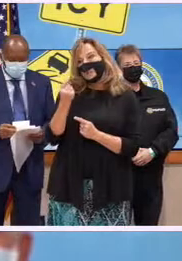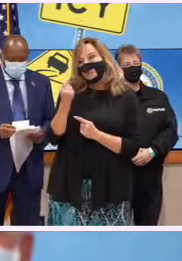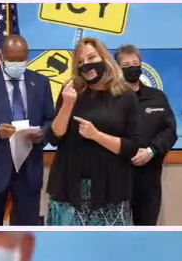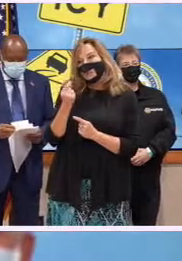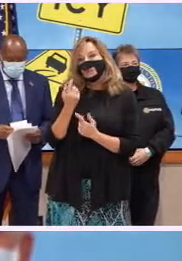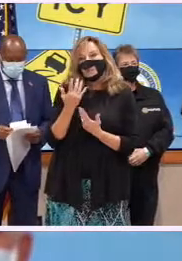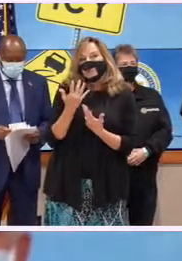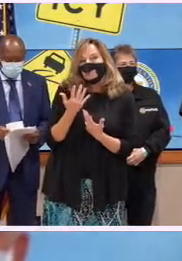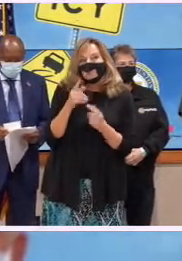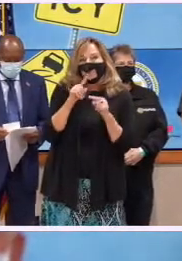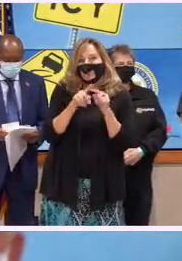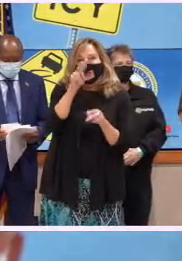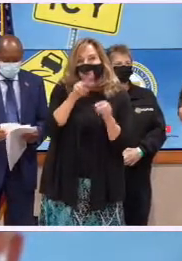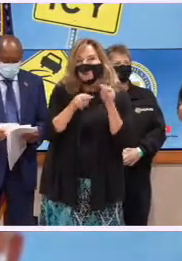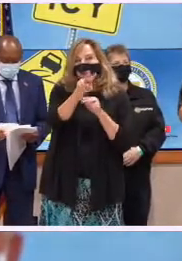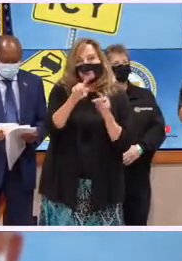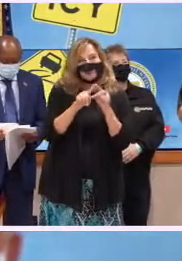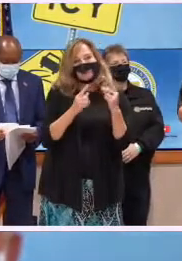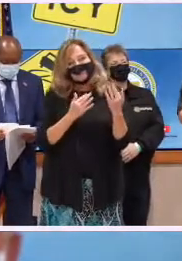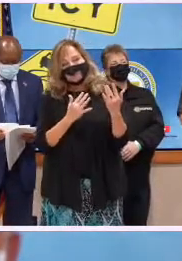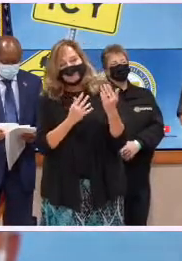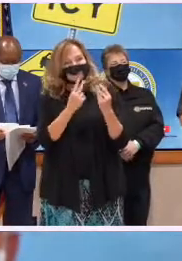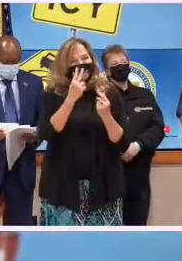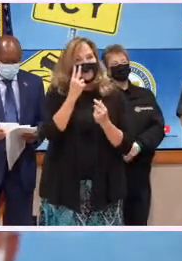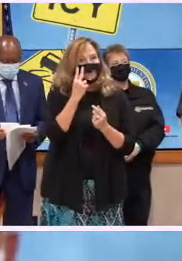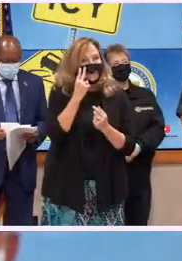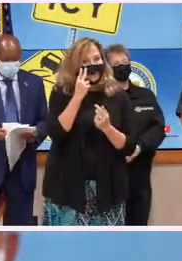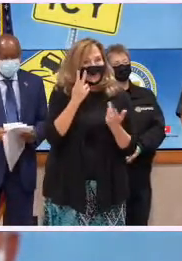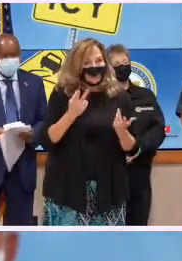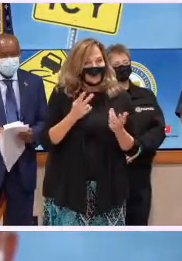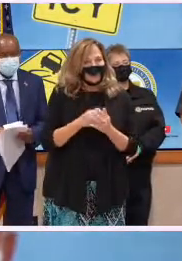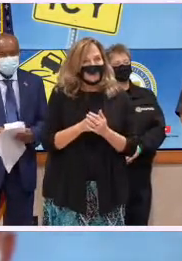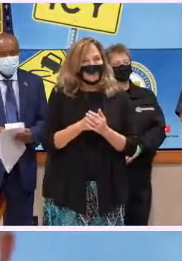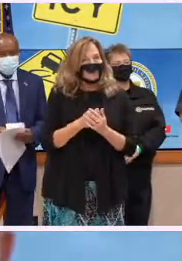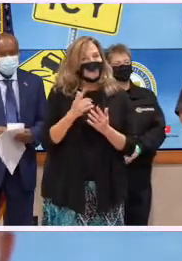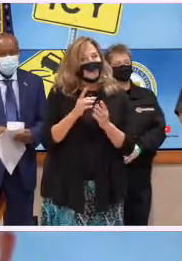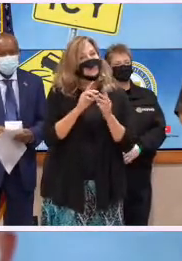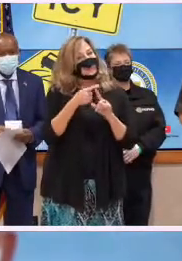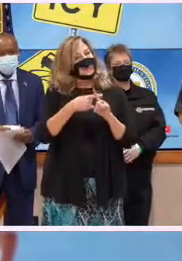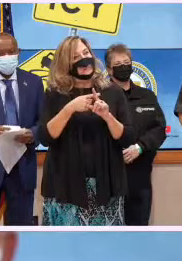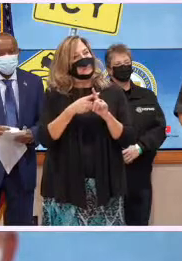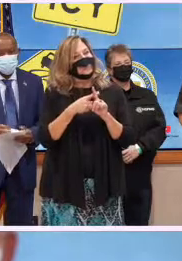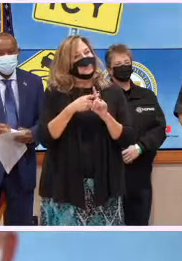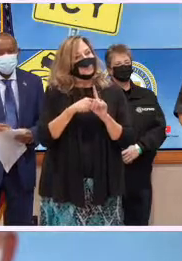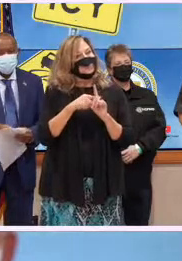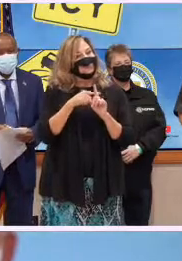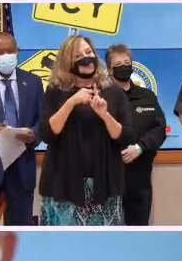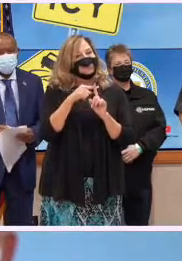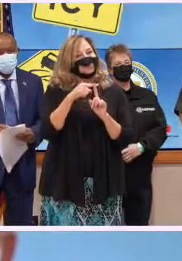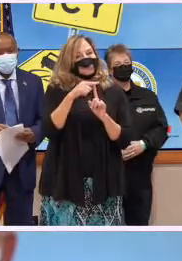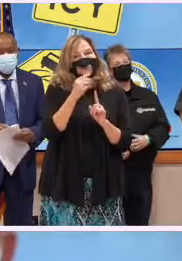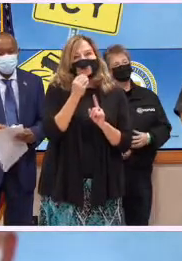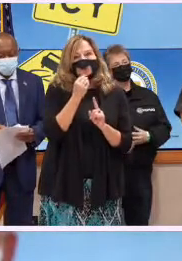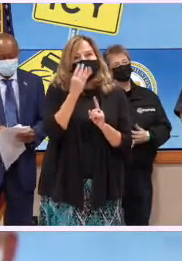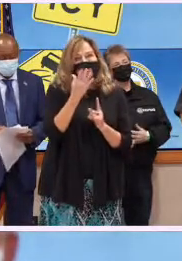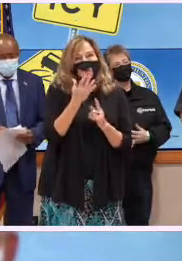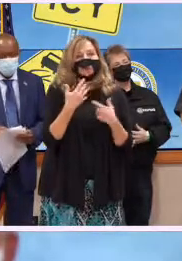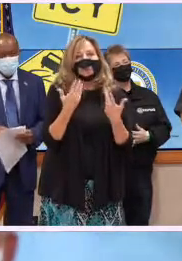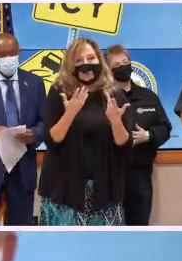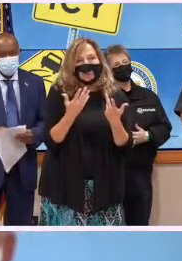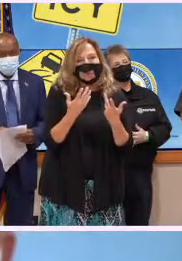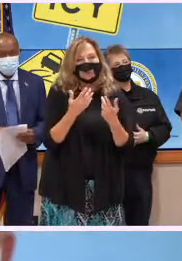of the week is looking like and how we warm up and how quickly we warm up and when we will melt. And I want to caution you on one other